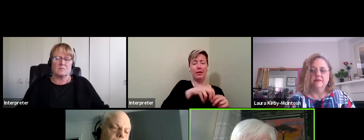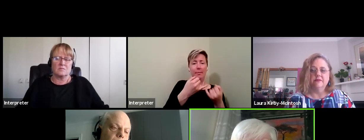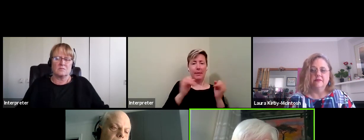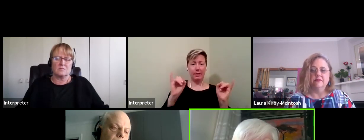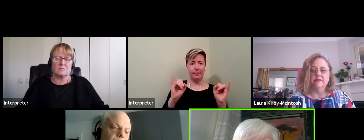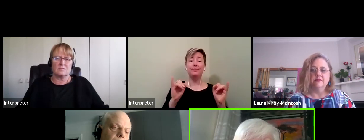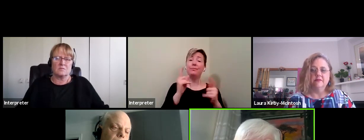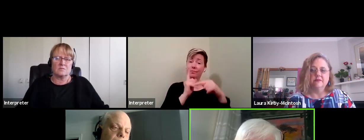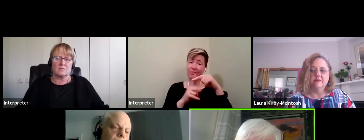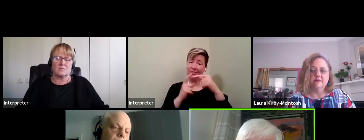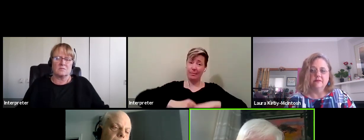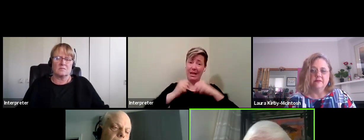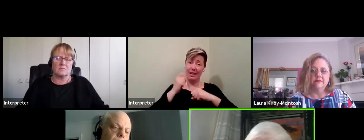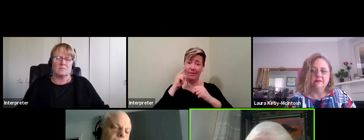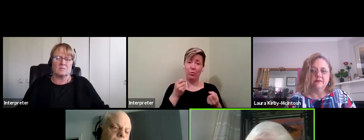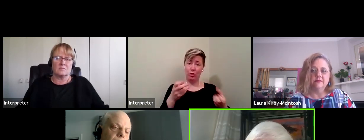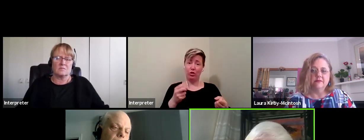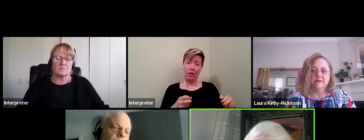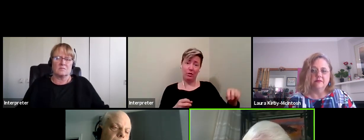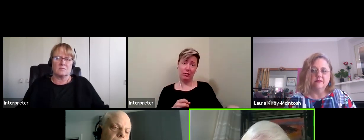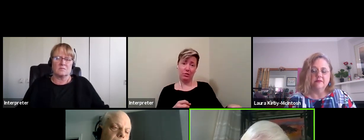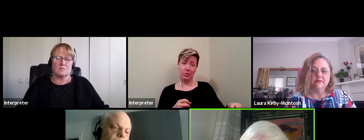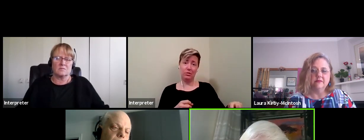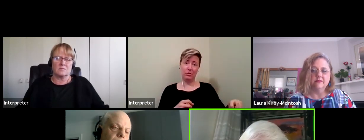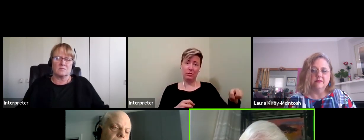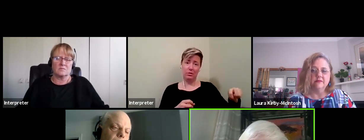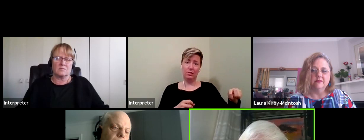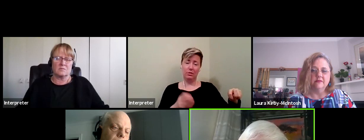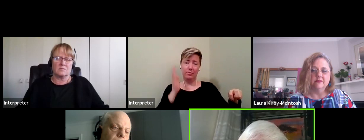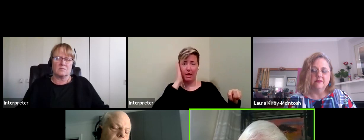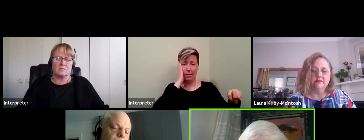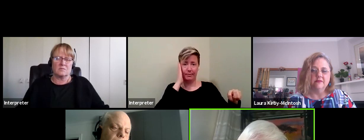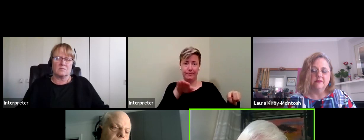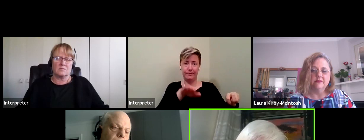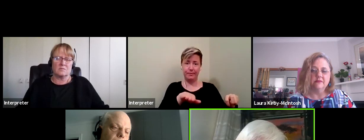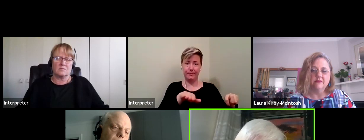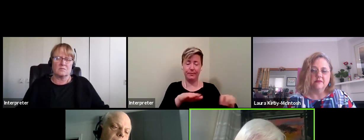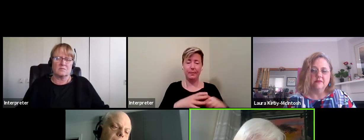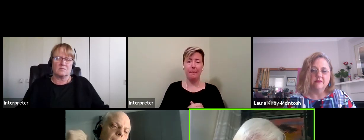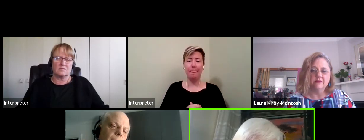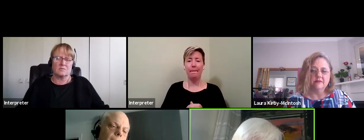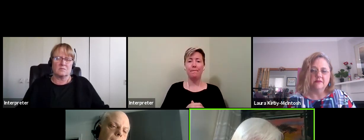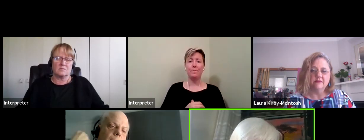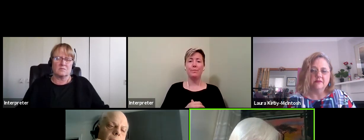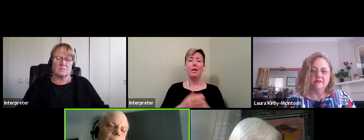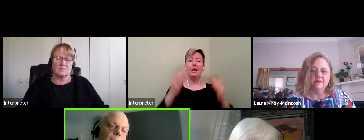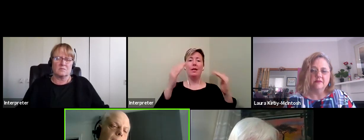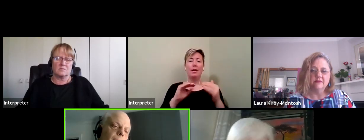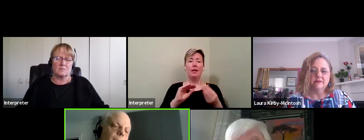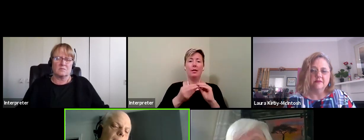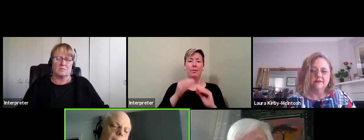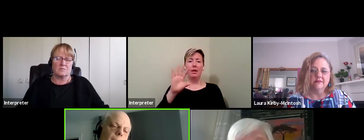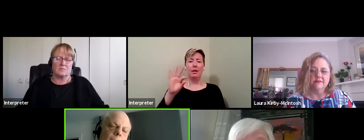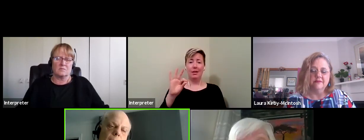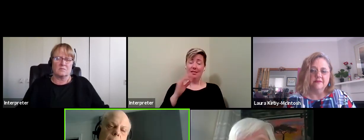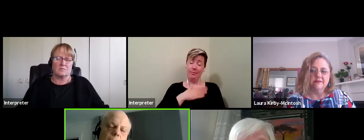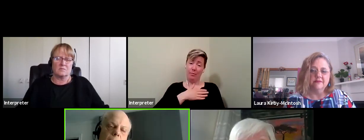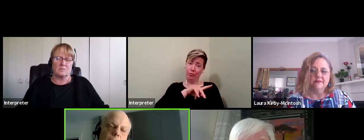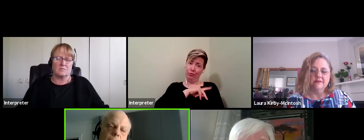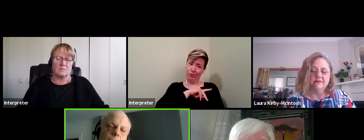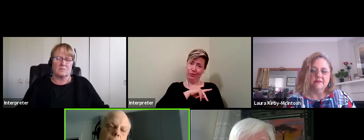independently. The number 9 example would be, and this is a personal thing. My great-grandfather went